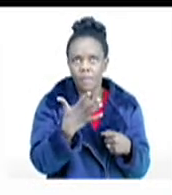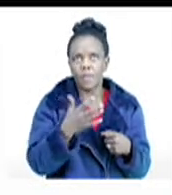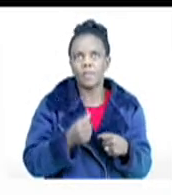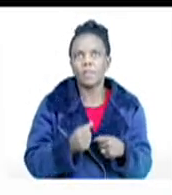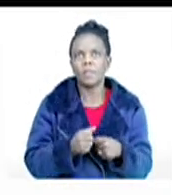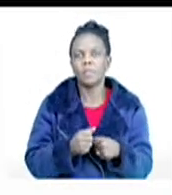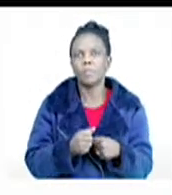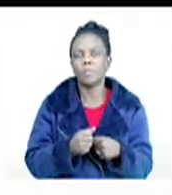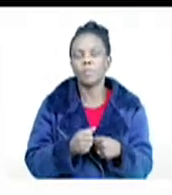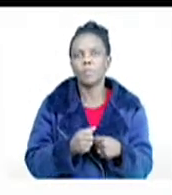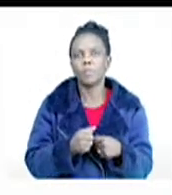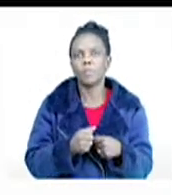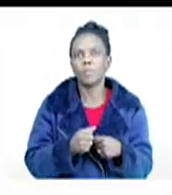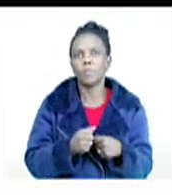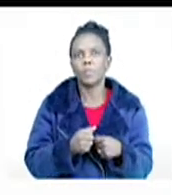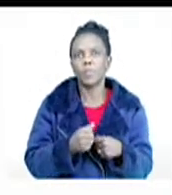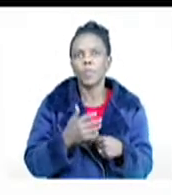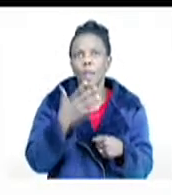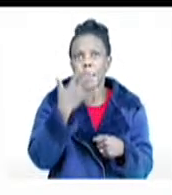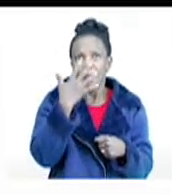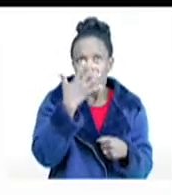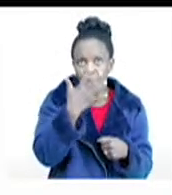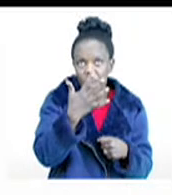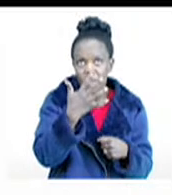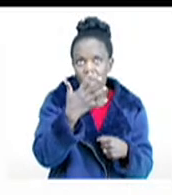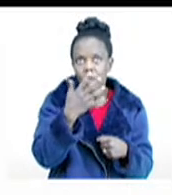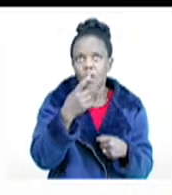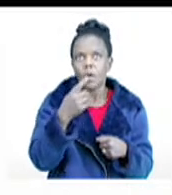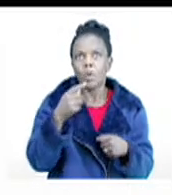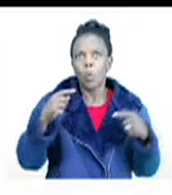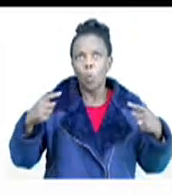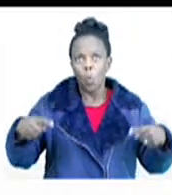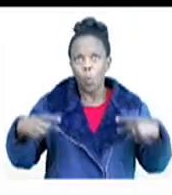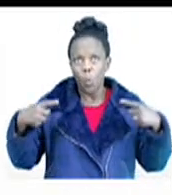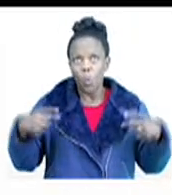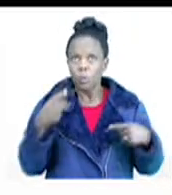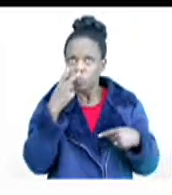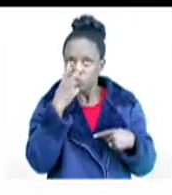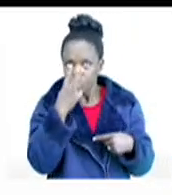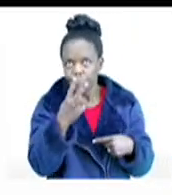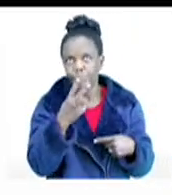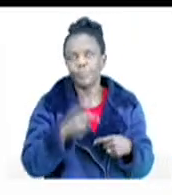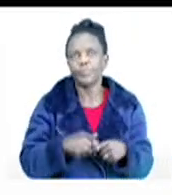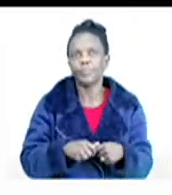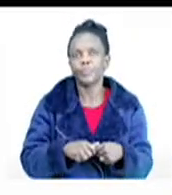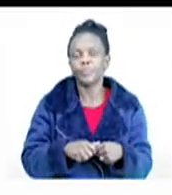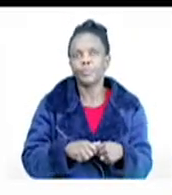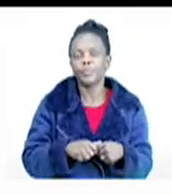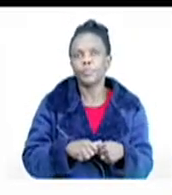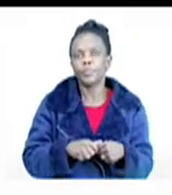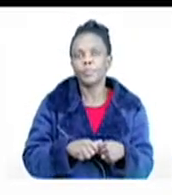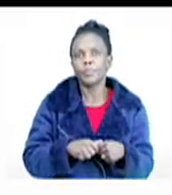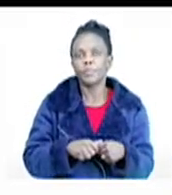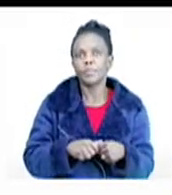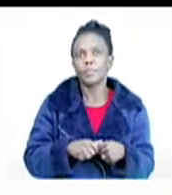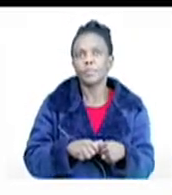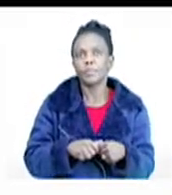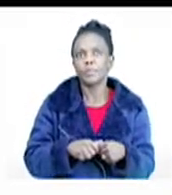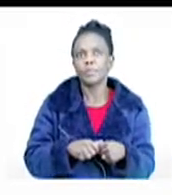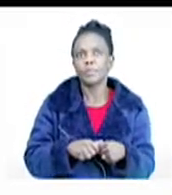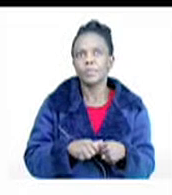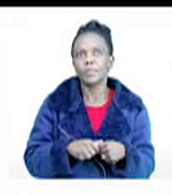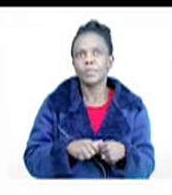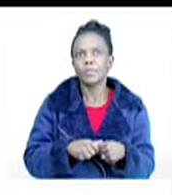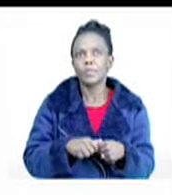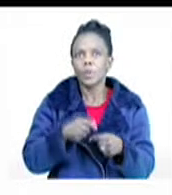1, 2, 3, 4, 5. I can see 5 wheels. Can you see 5 wheels? Well done. I'd like